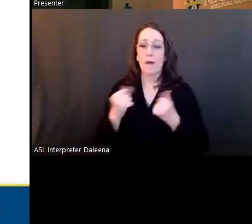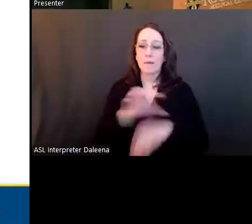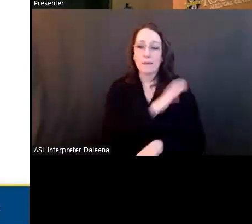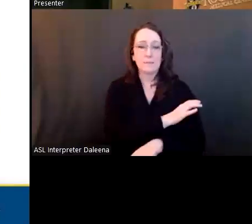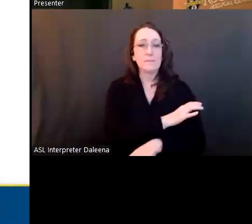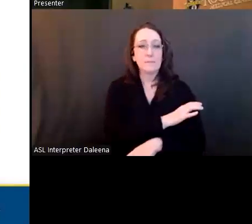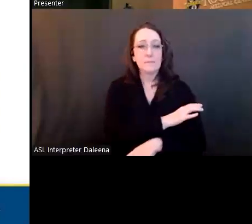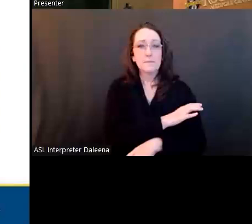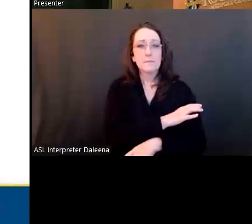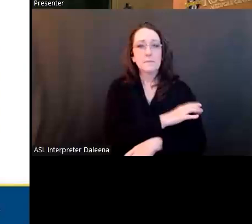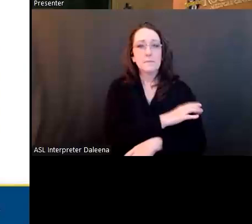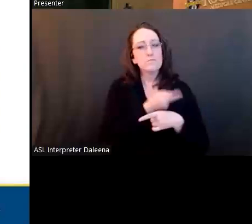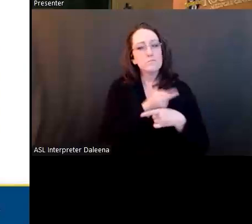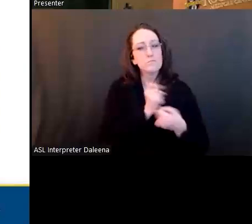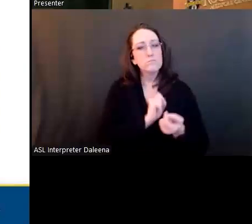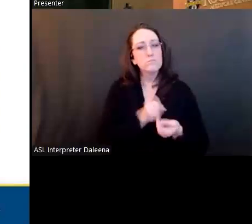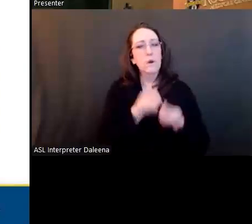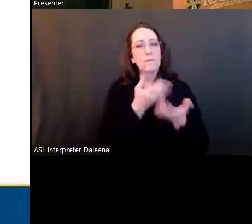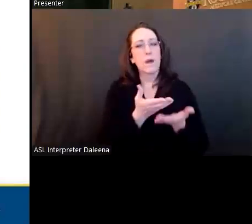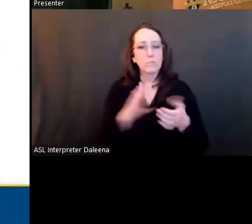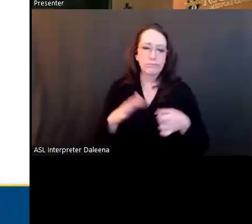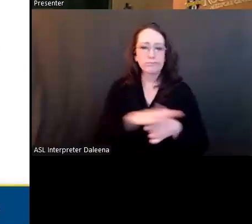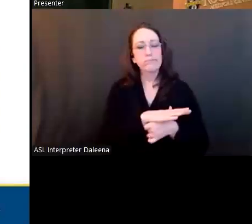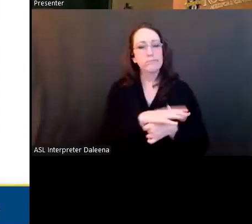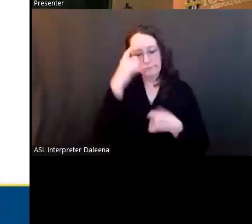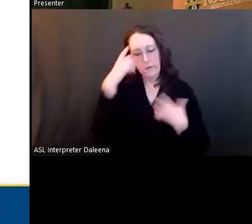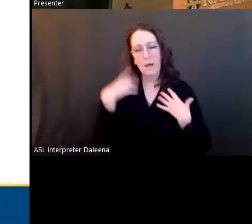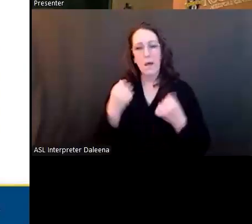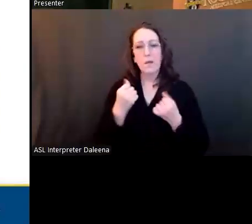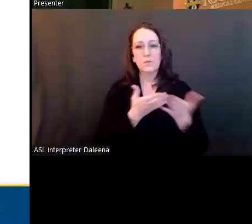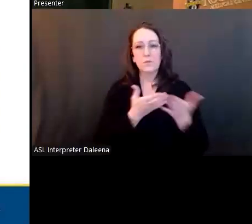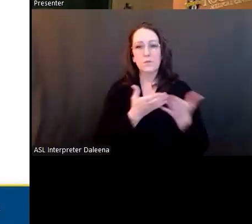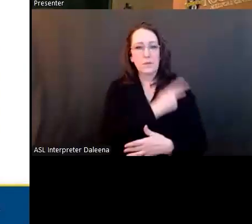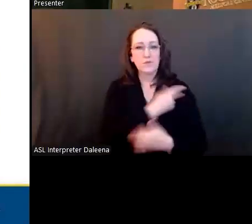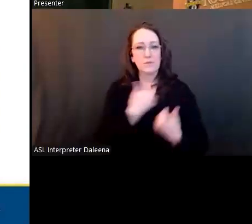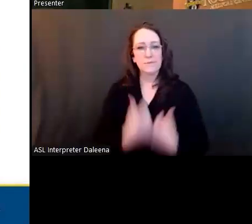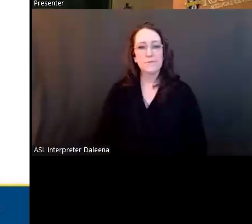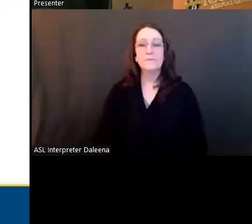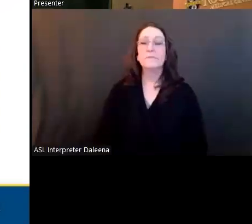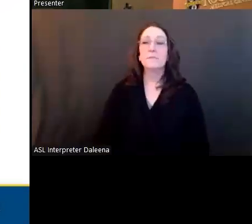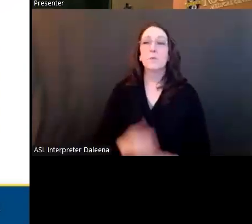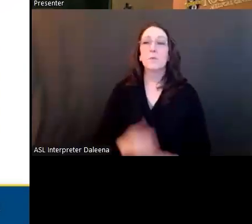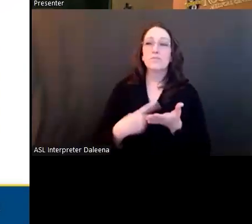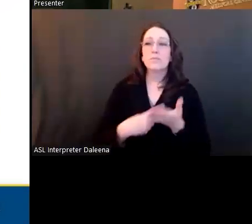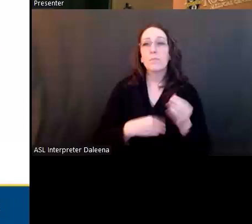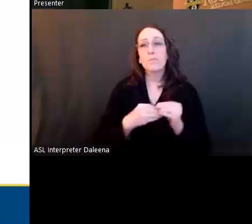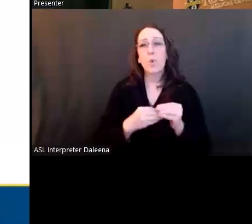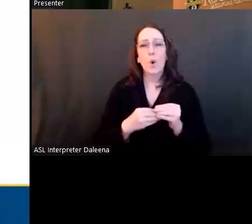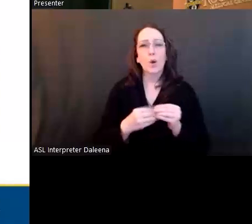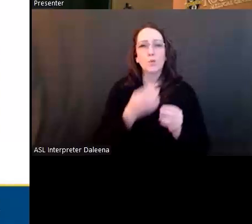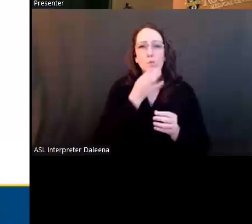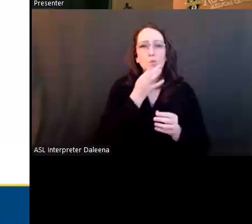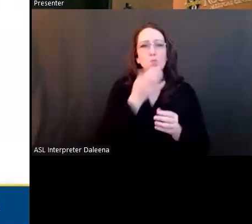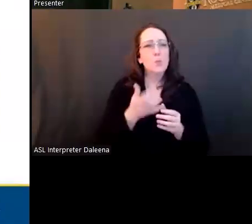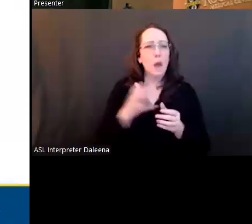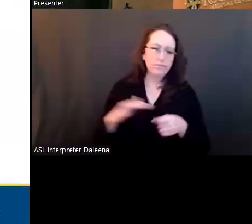that we directly provide comprehensive mental health services to our patients. And we'll talk more shortly about just how comprehensive